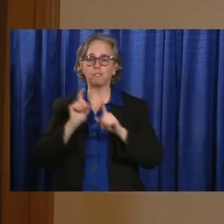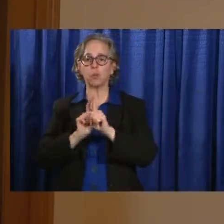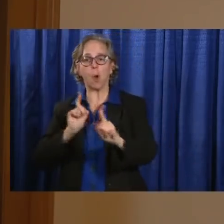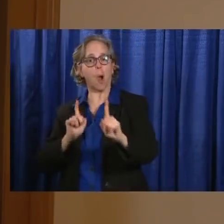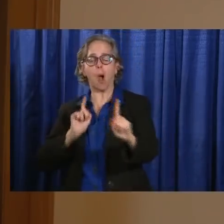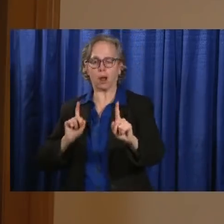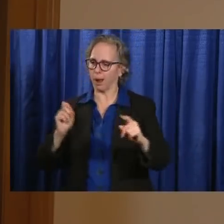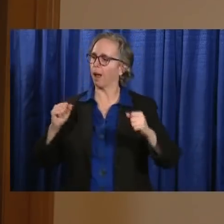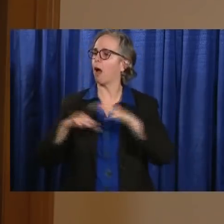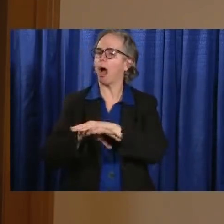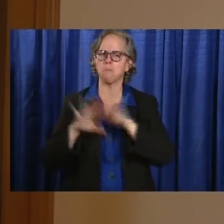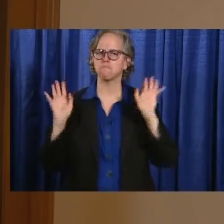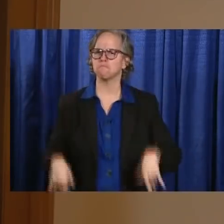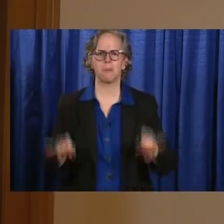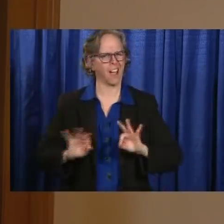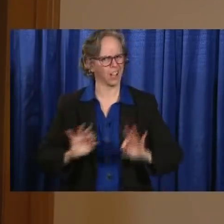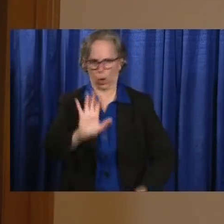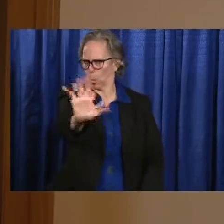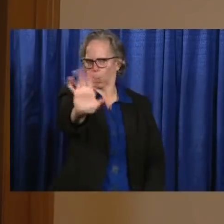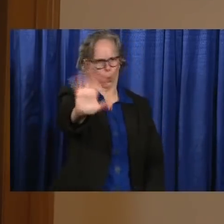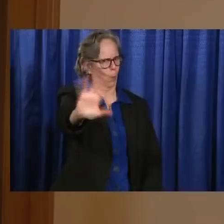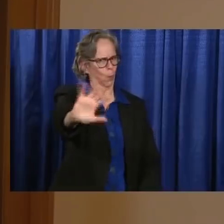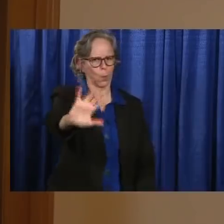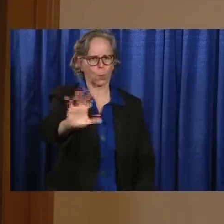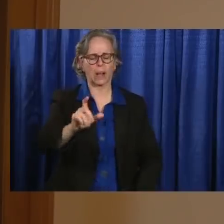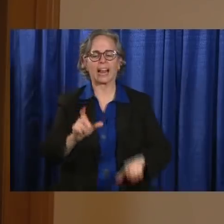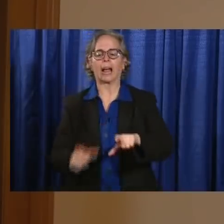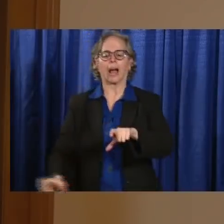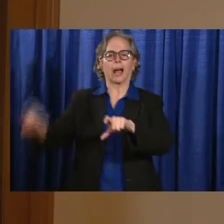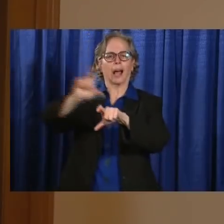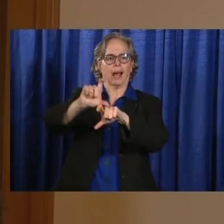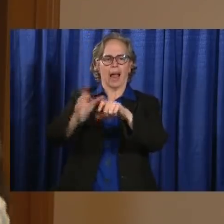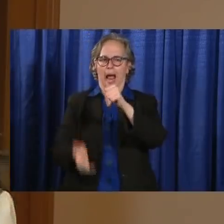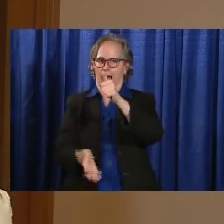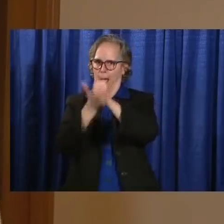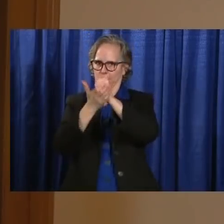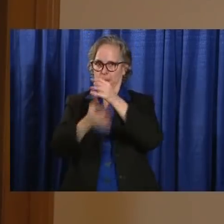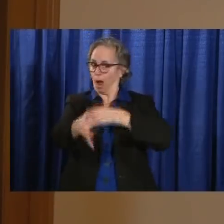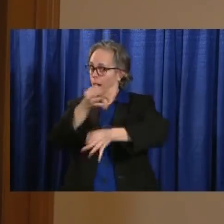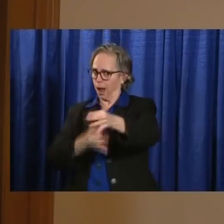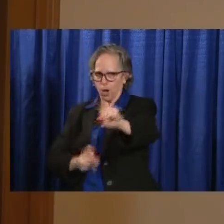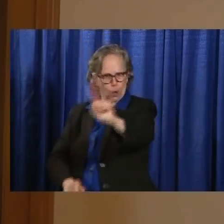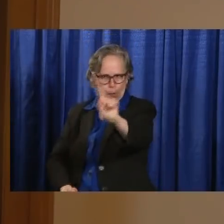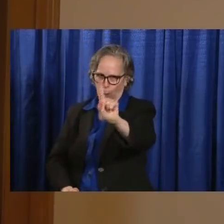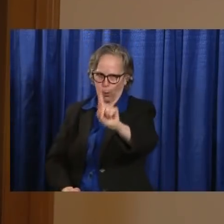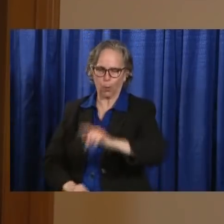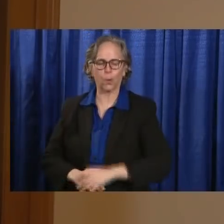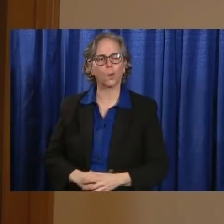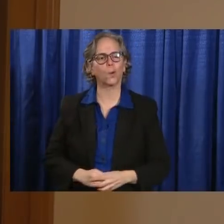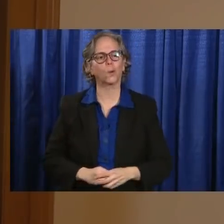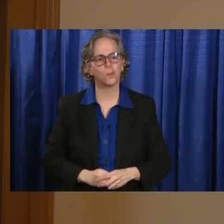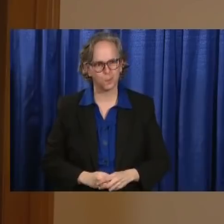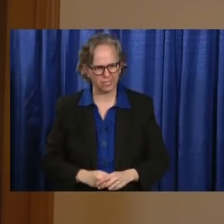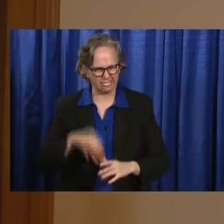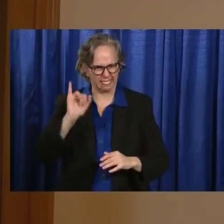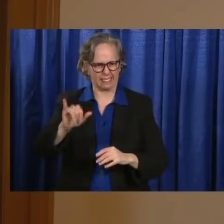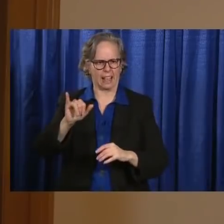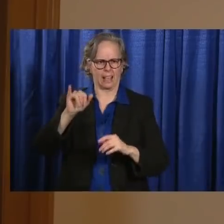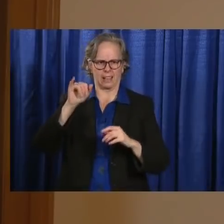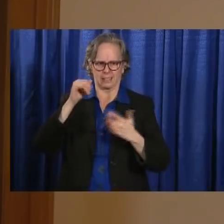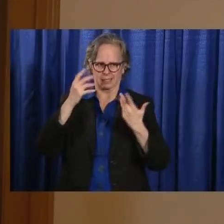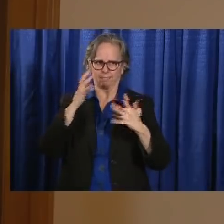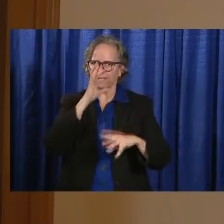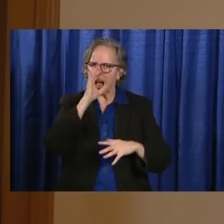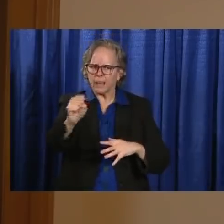another tool, not in substitute. Next slide. So this is fascinating. This is the beginning of some